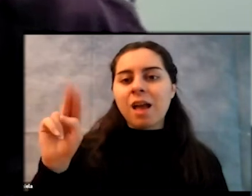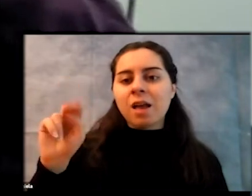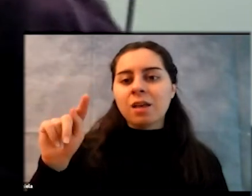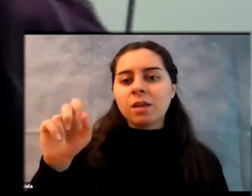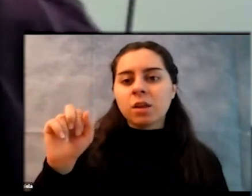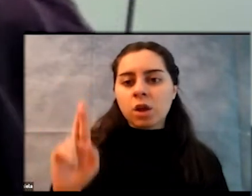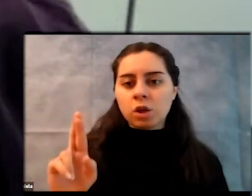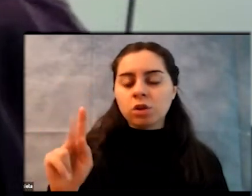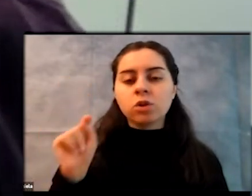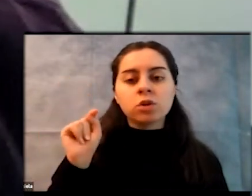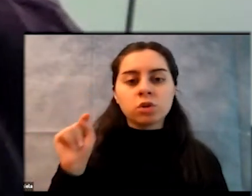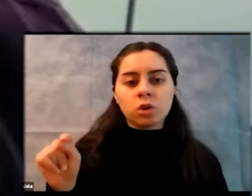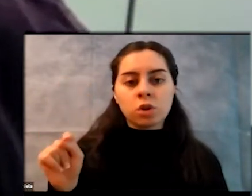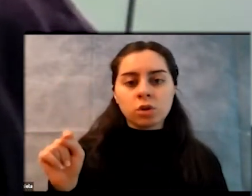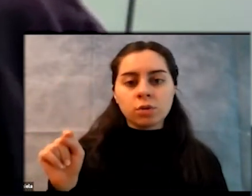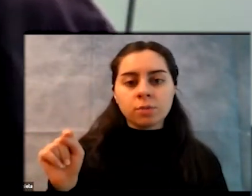centro.library@hunter.cuny.edu.